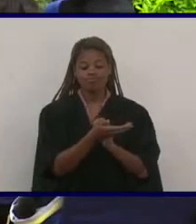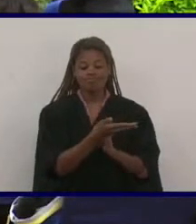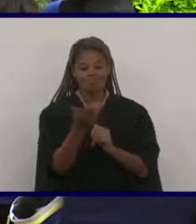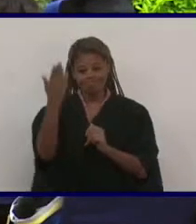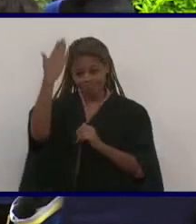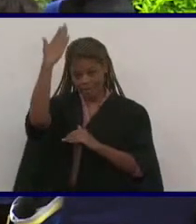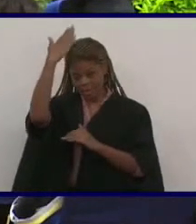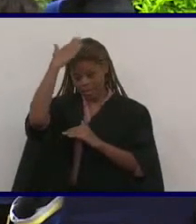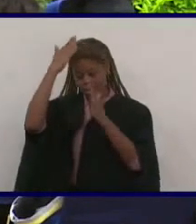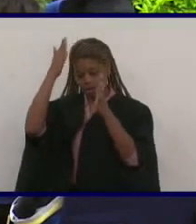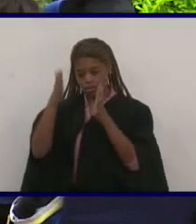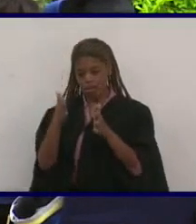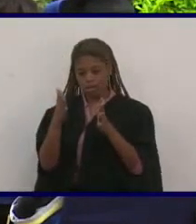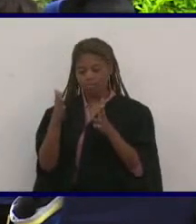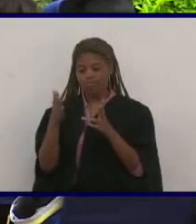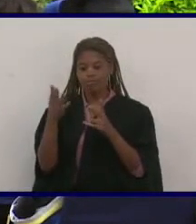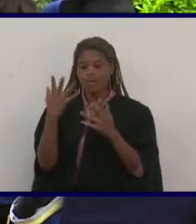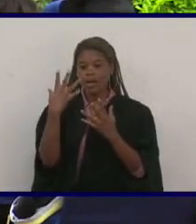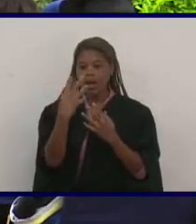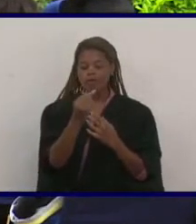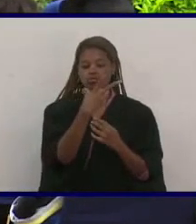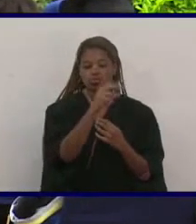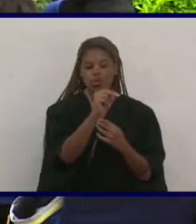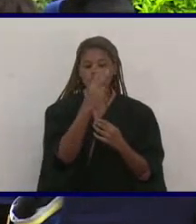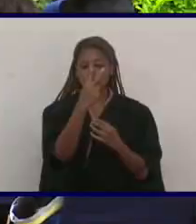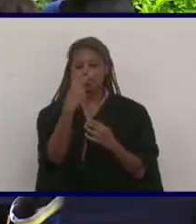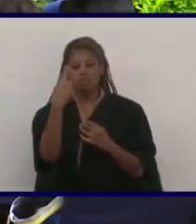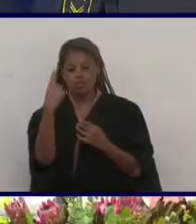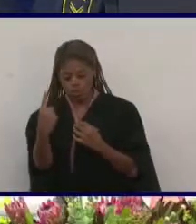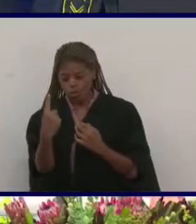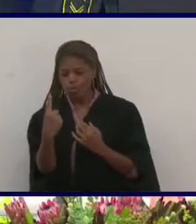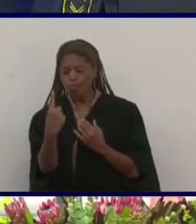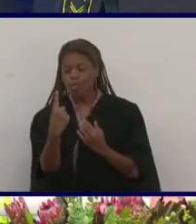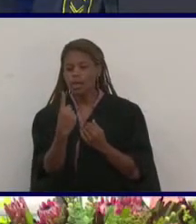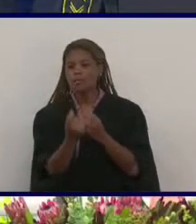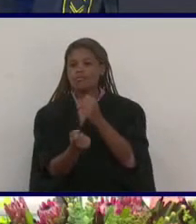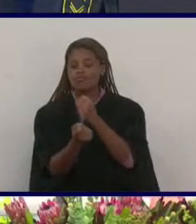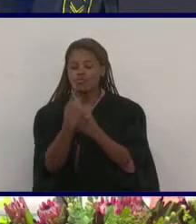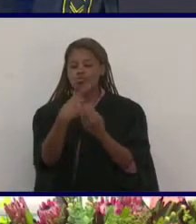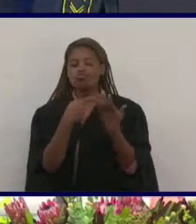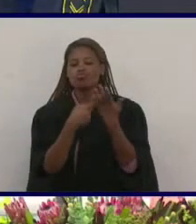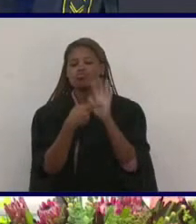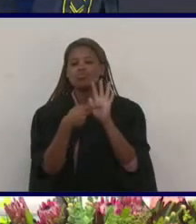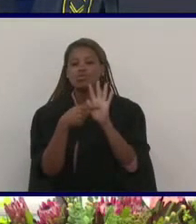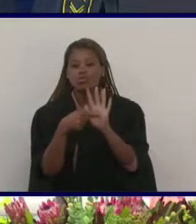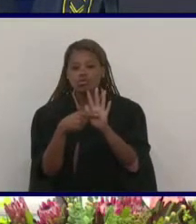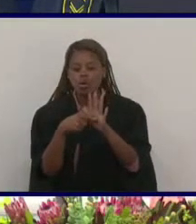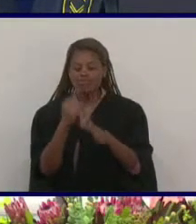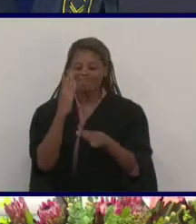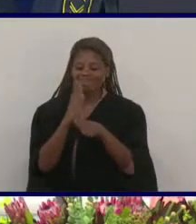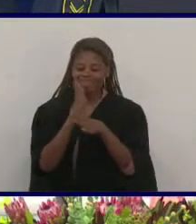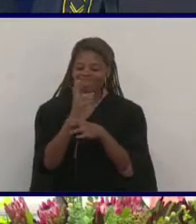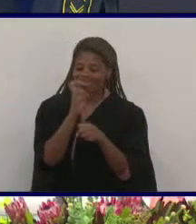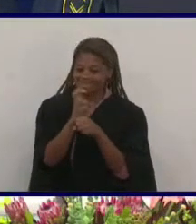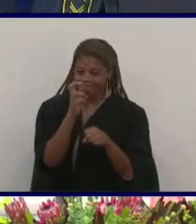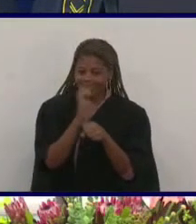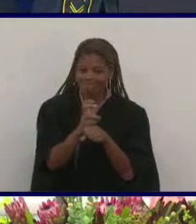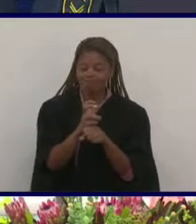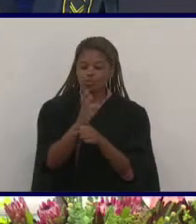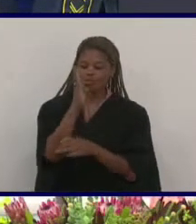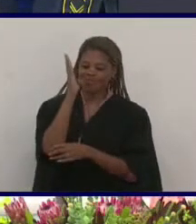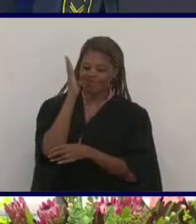have risen to all that 2021 brought to the fore. You have demonstrated that with commitment, will